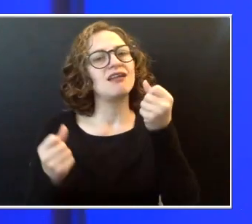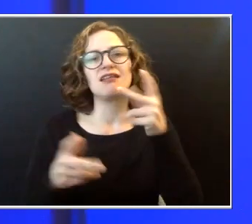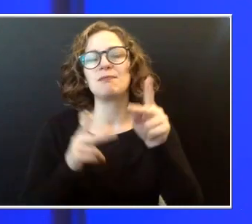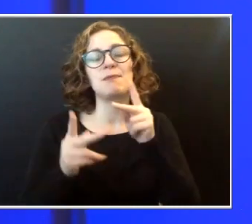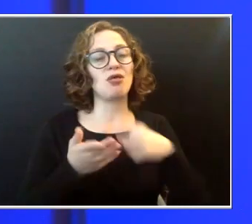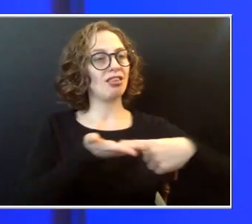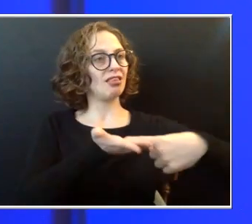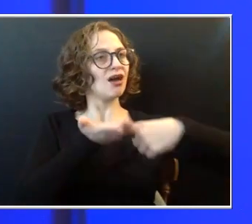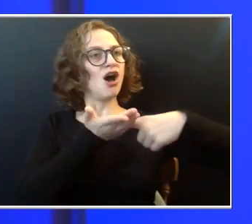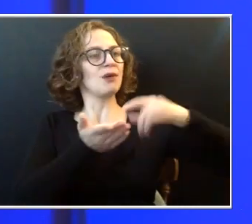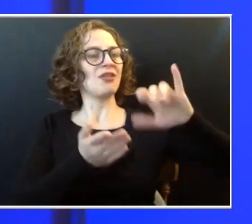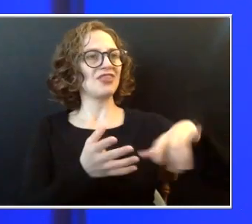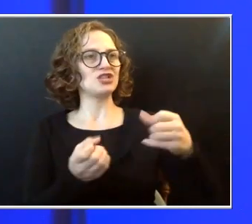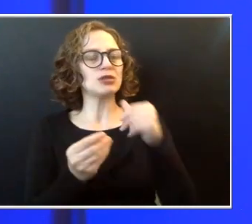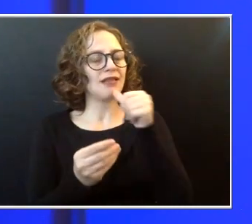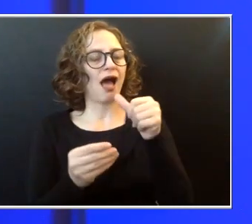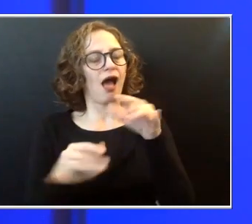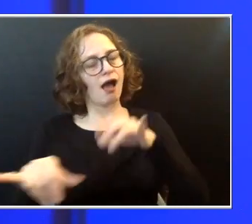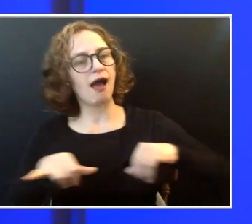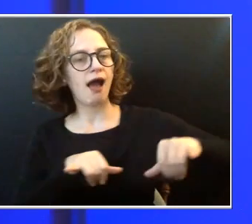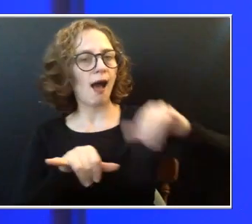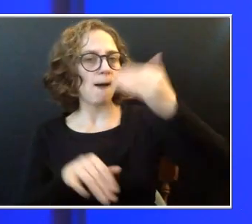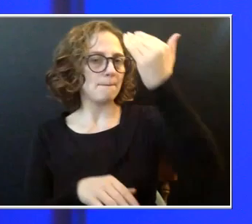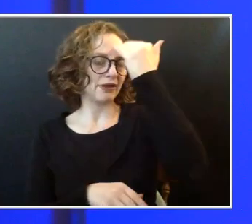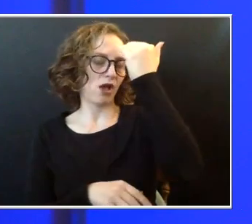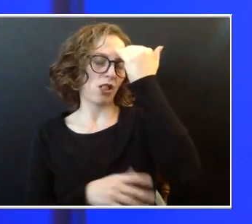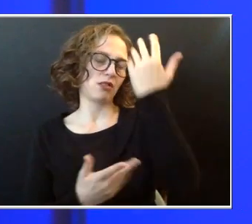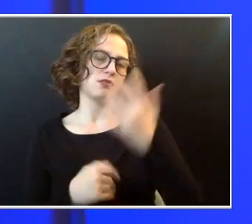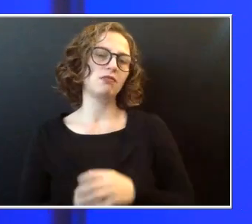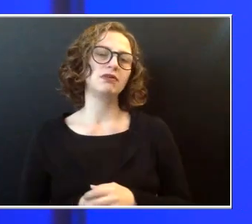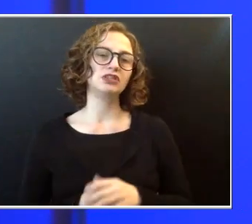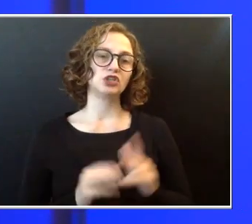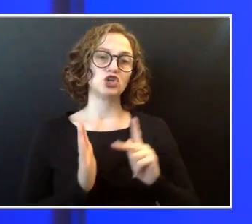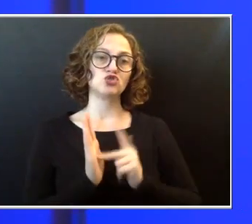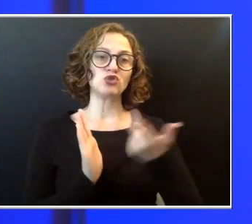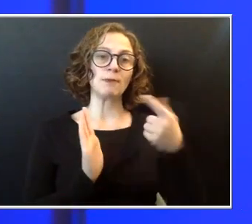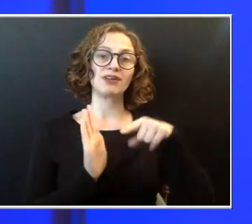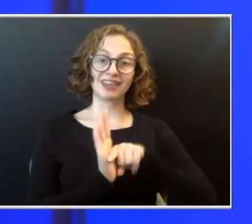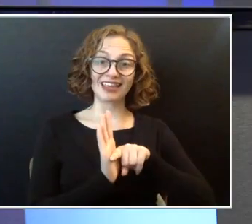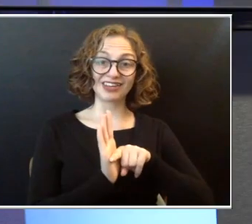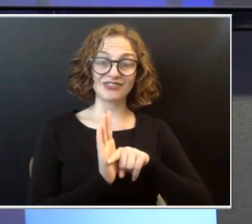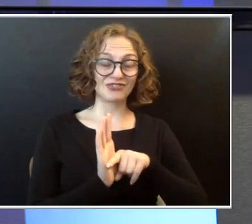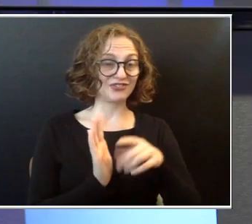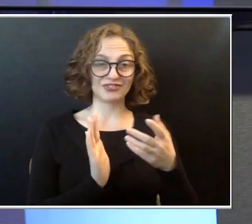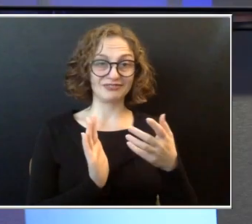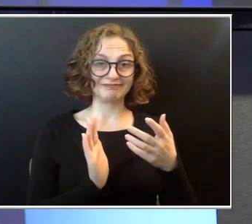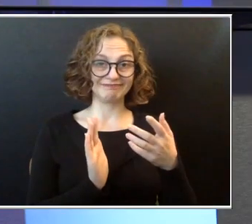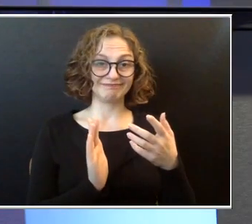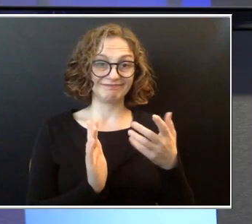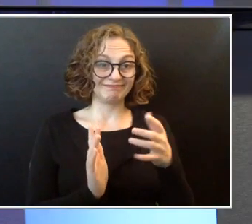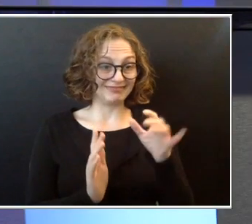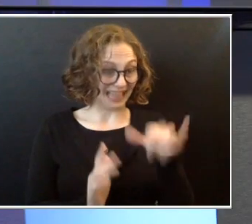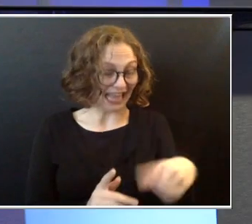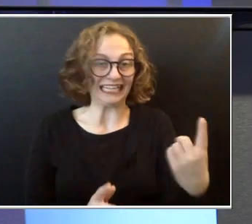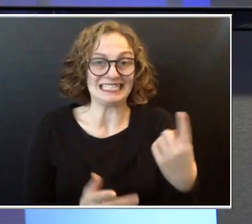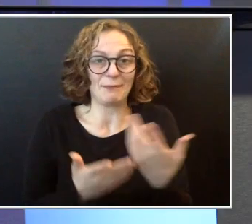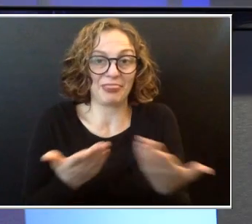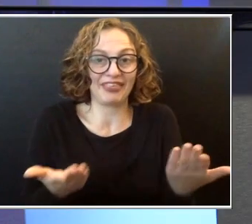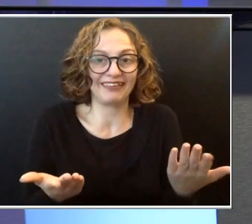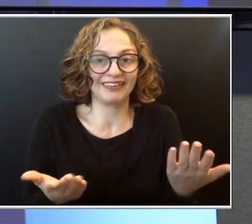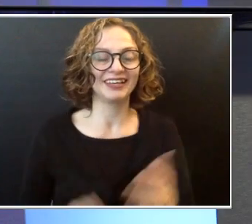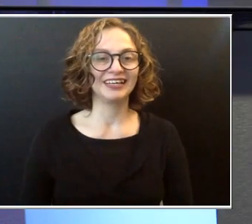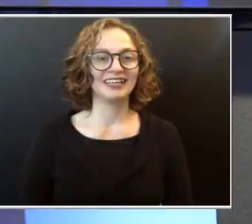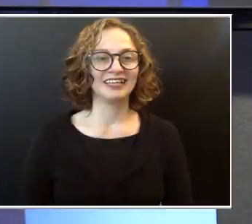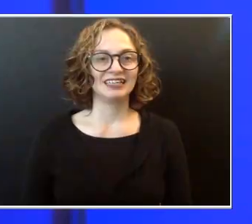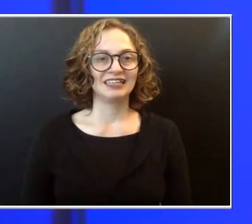you know, triple negative, it is a thing. And, it is. it does not respond, you know, to other